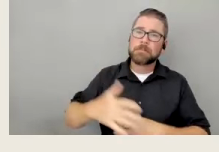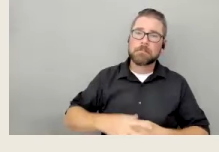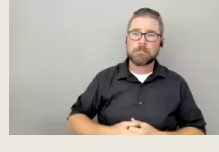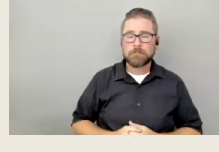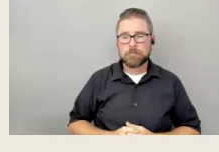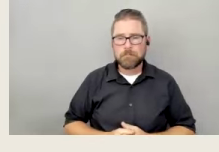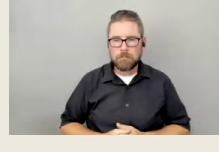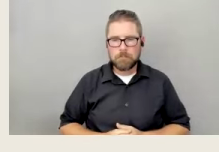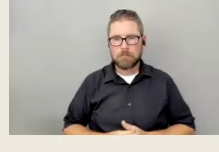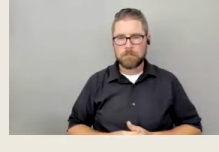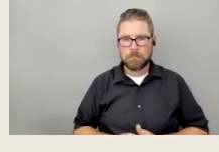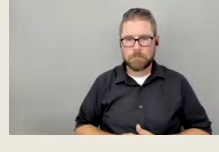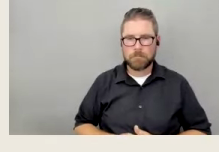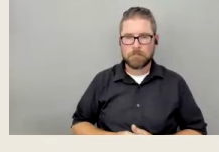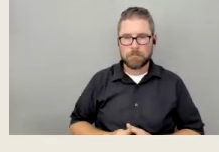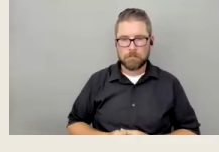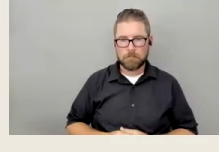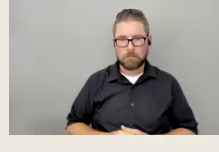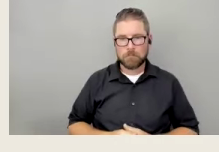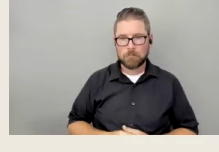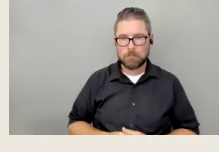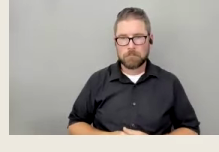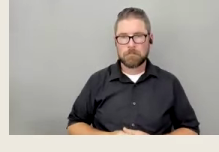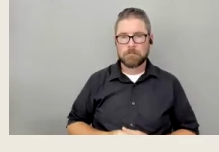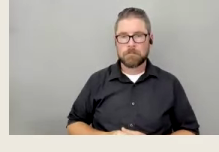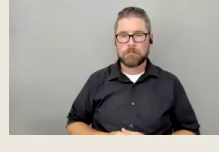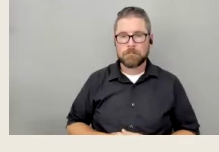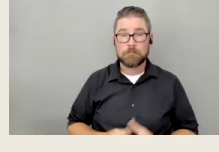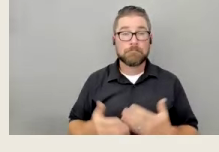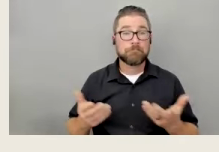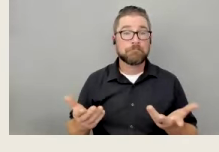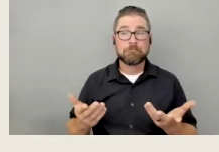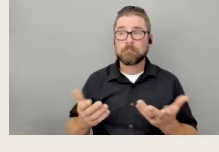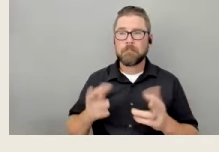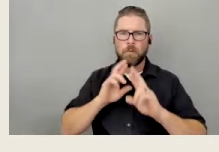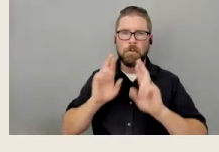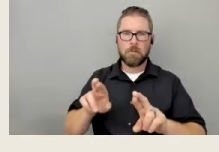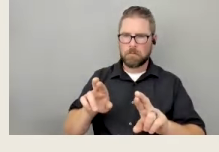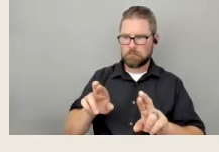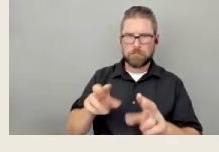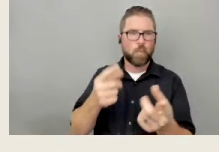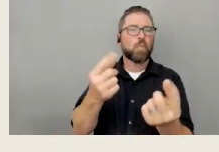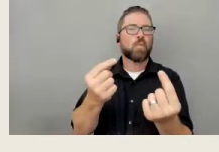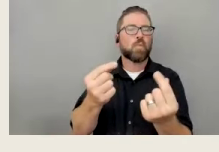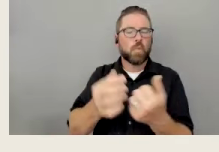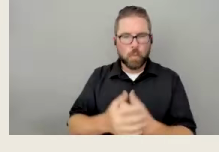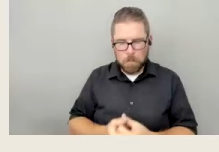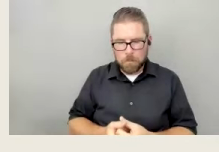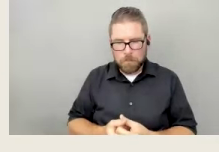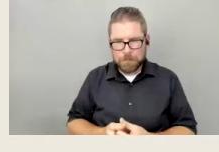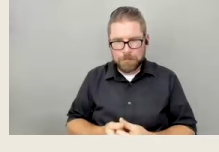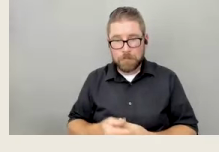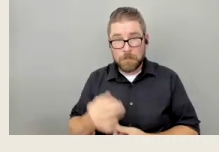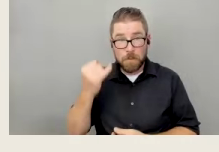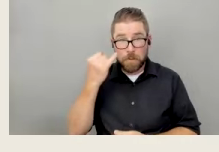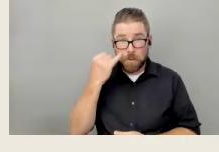Awesome. Thank you so much, Jocelyn, for answering that. All Yeah. right. So, how to report. If you are made aware of a Title IX